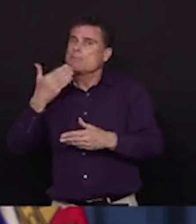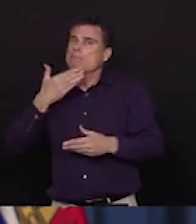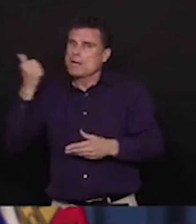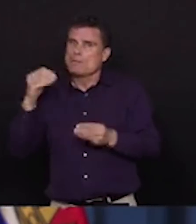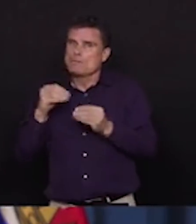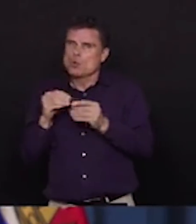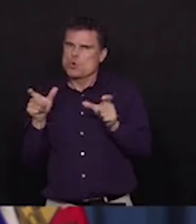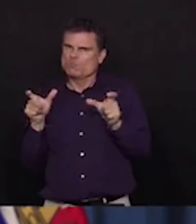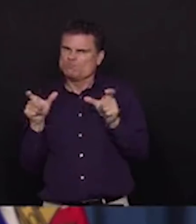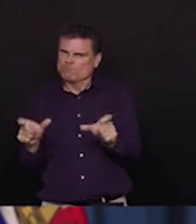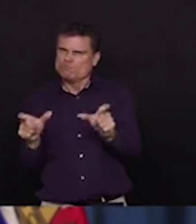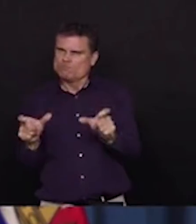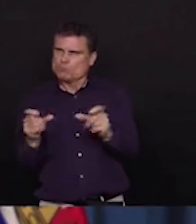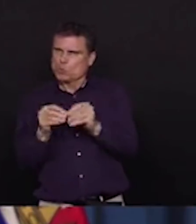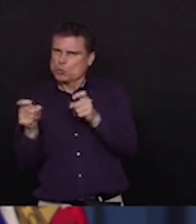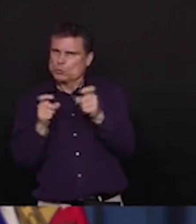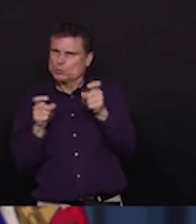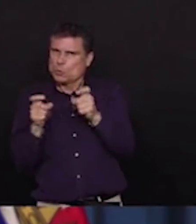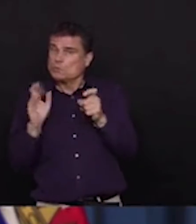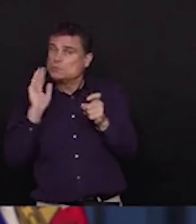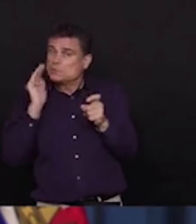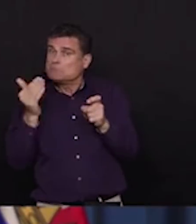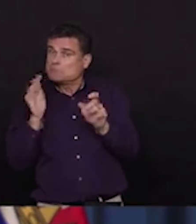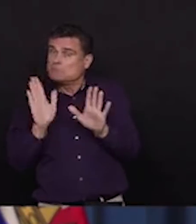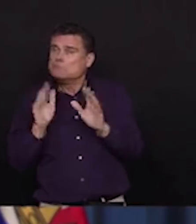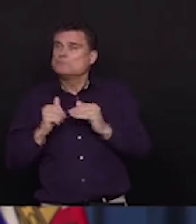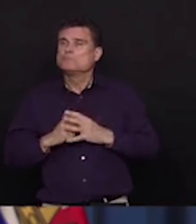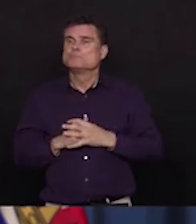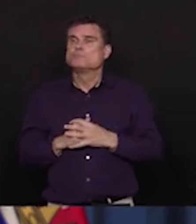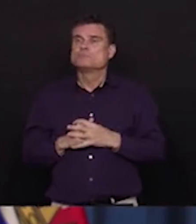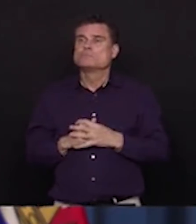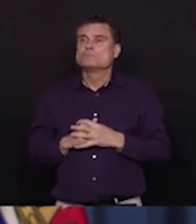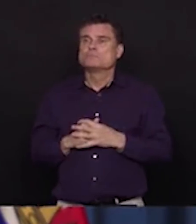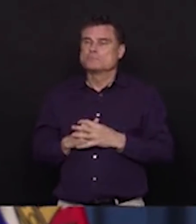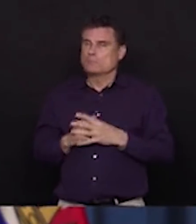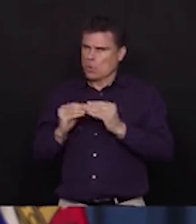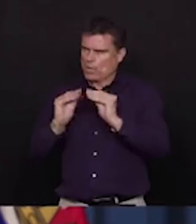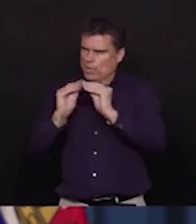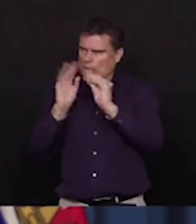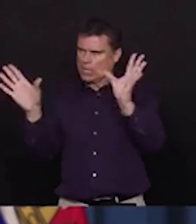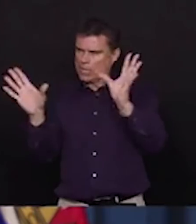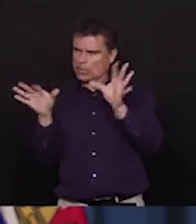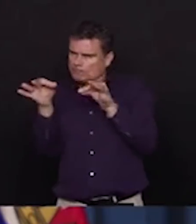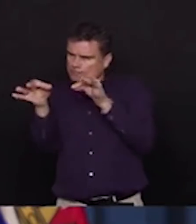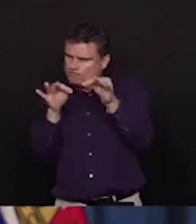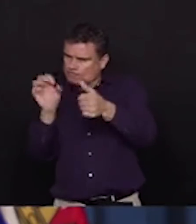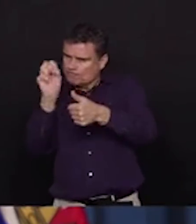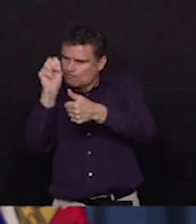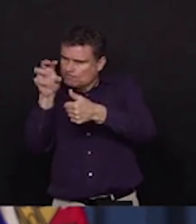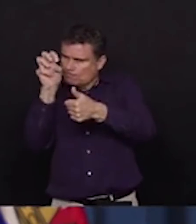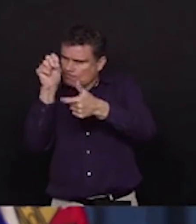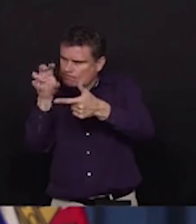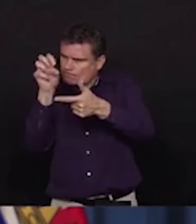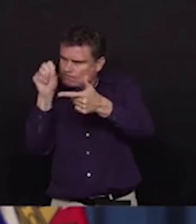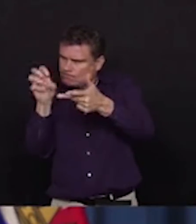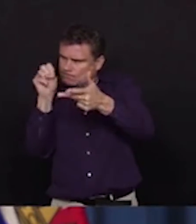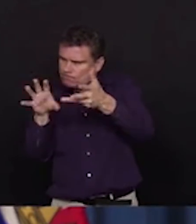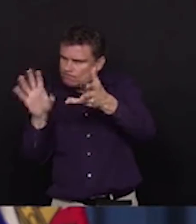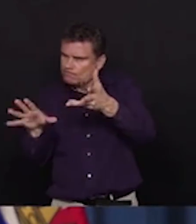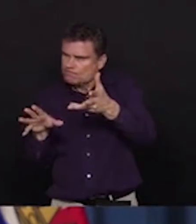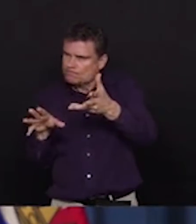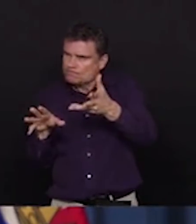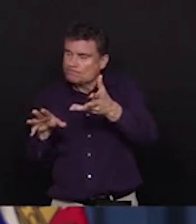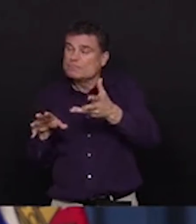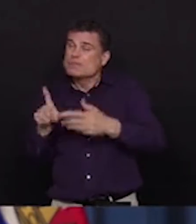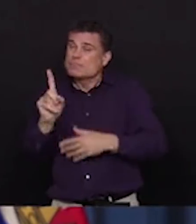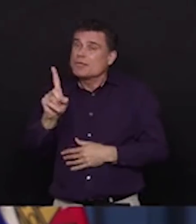works. So those are the first sets of things. So yes, we need to do better. We need to do better both at the major airport, which is YVR, where